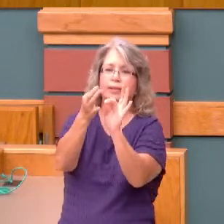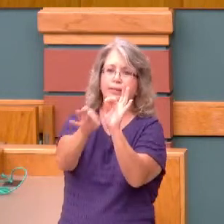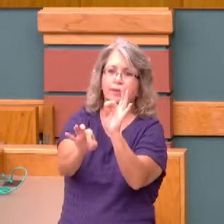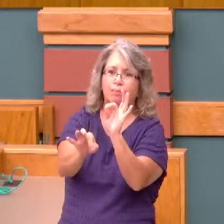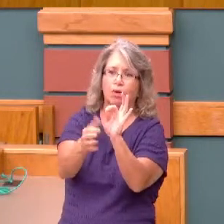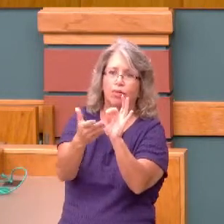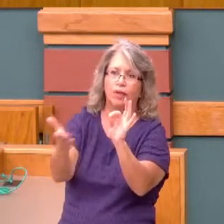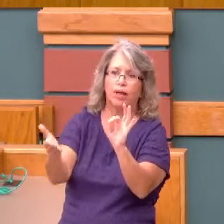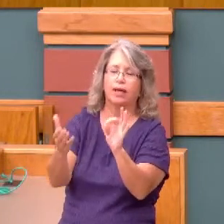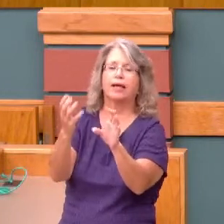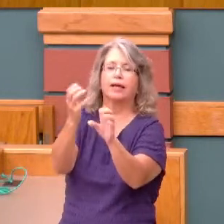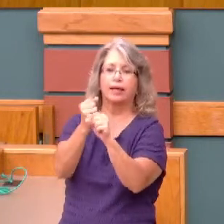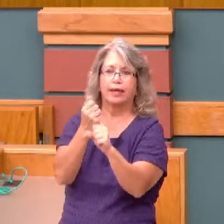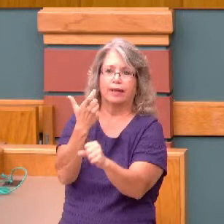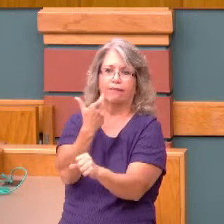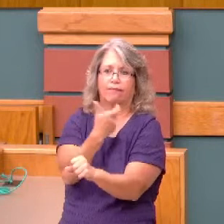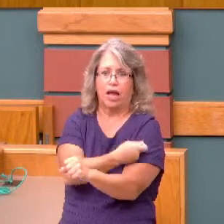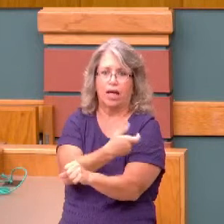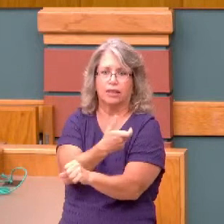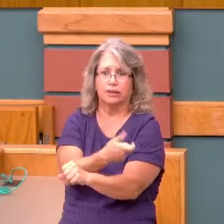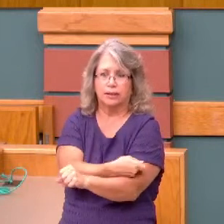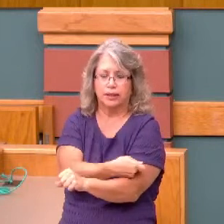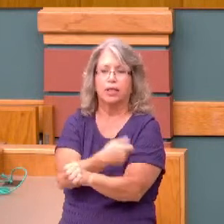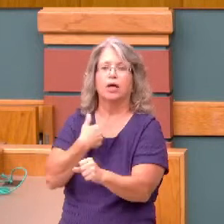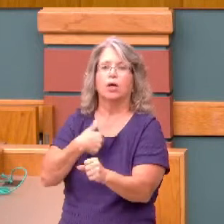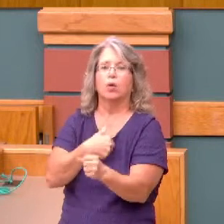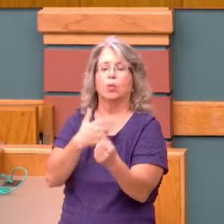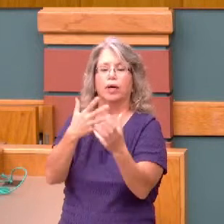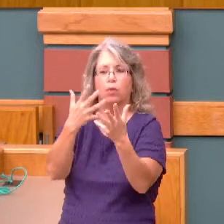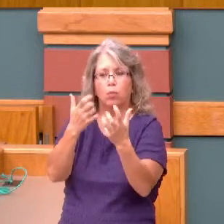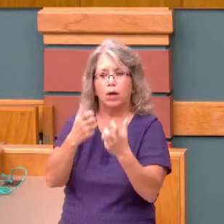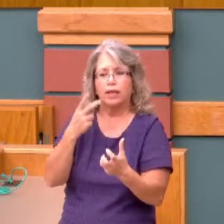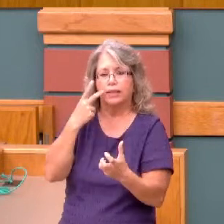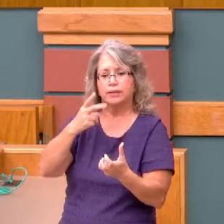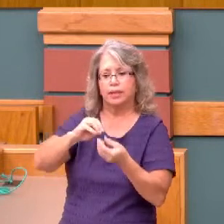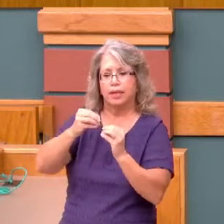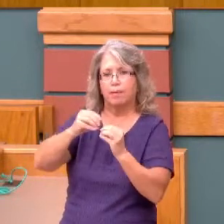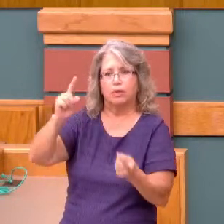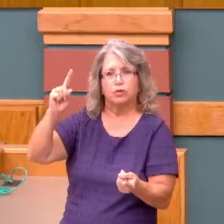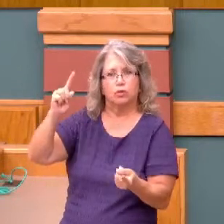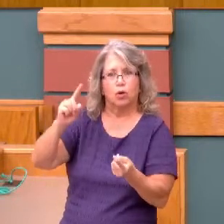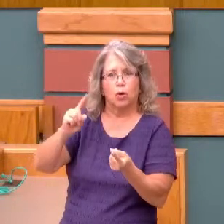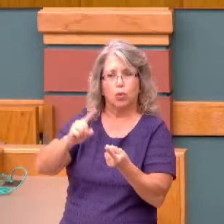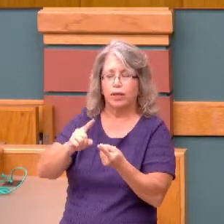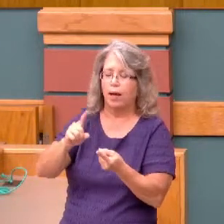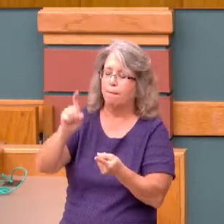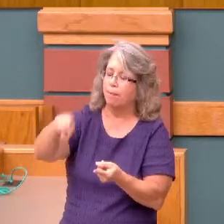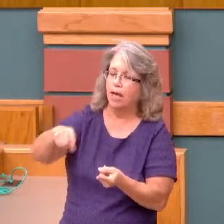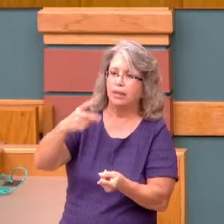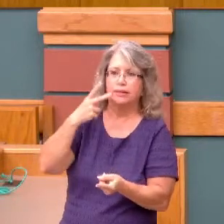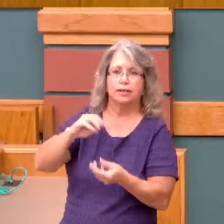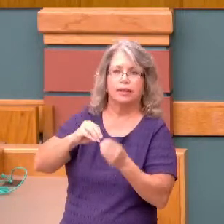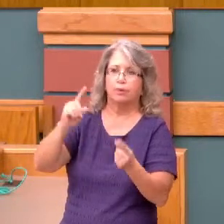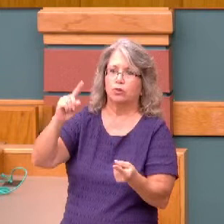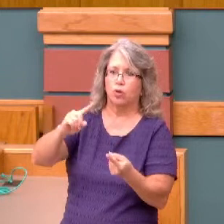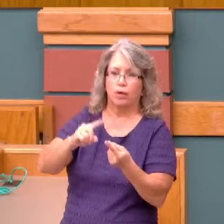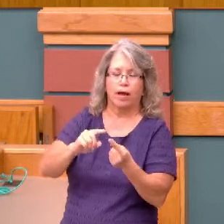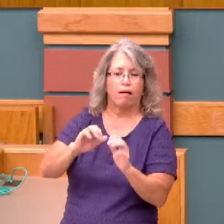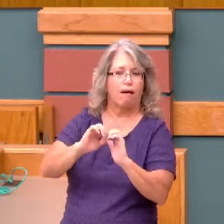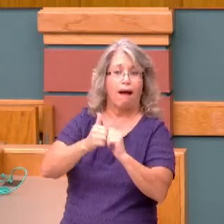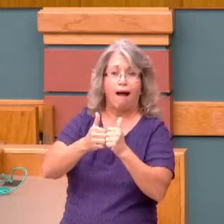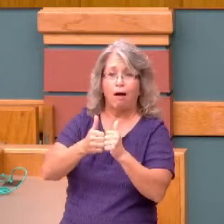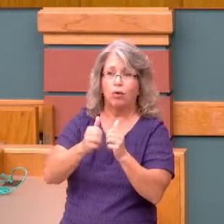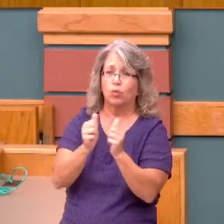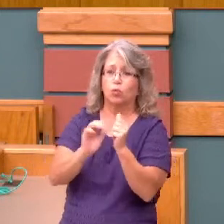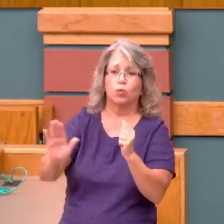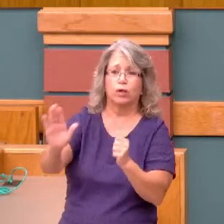We want to see our numbers go down. We have to see them go down. We can only achieve that with your help,